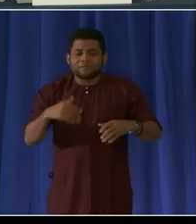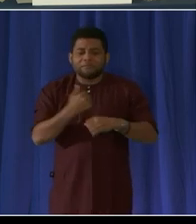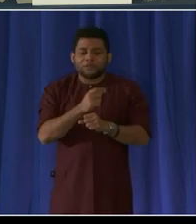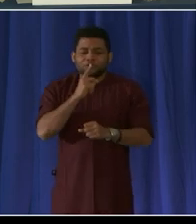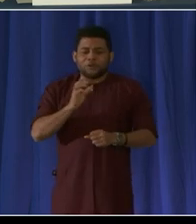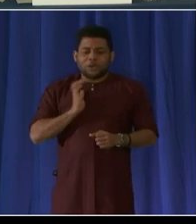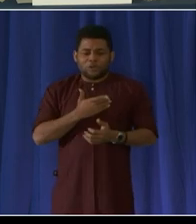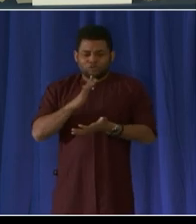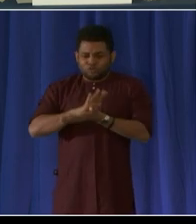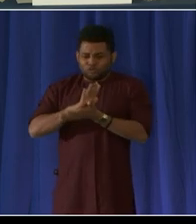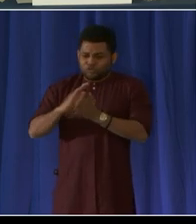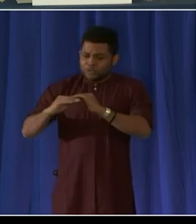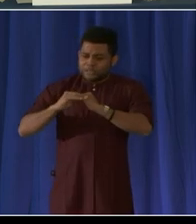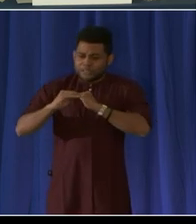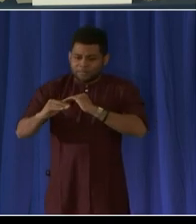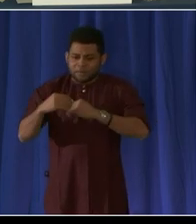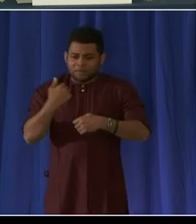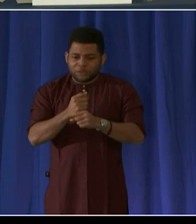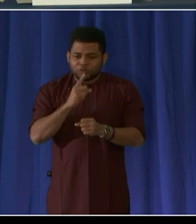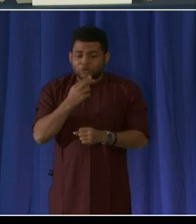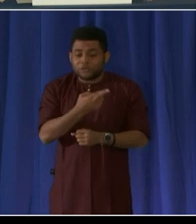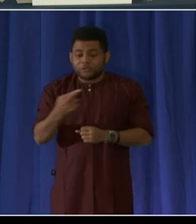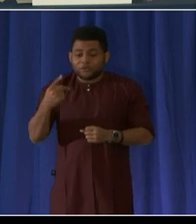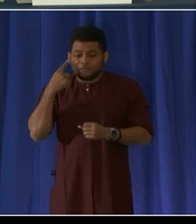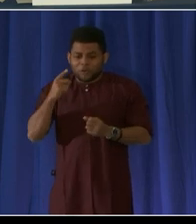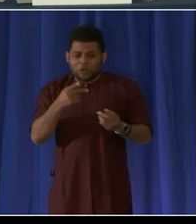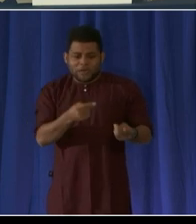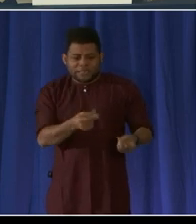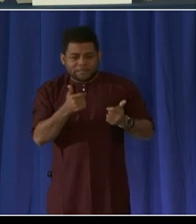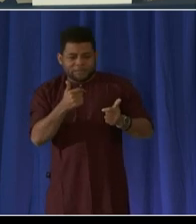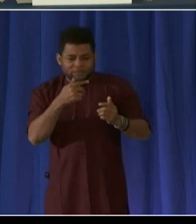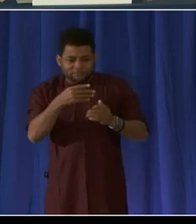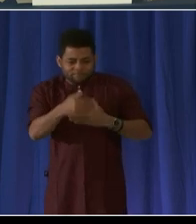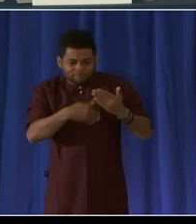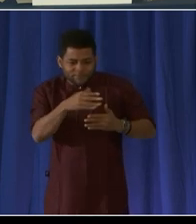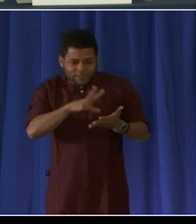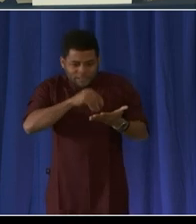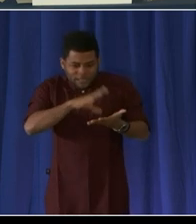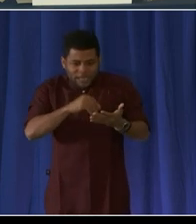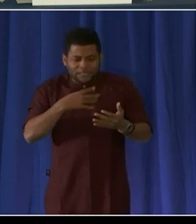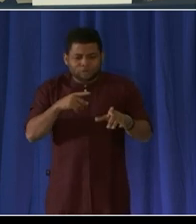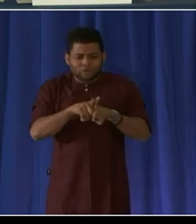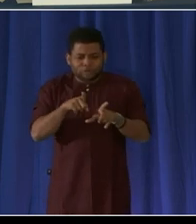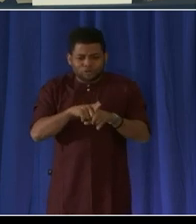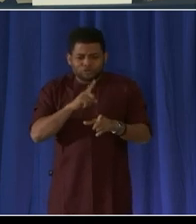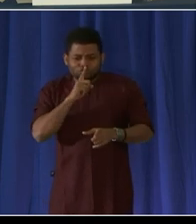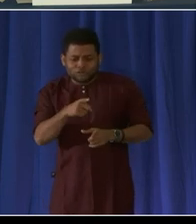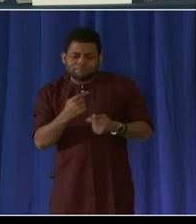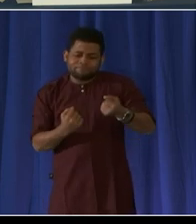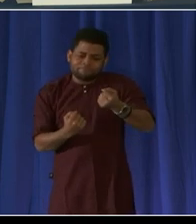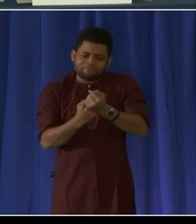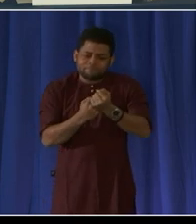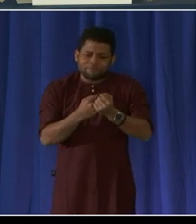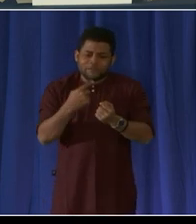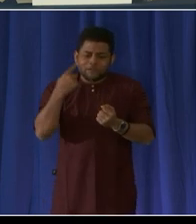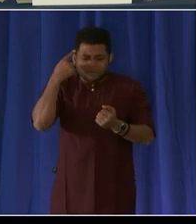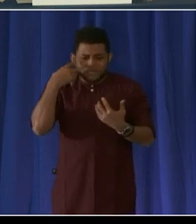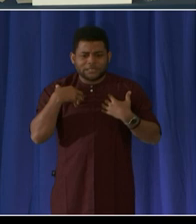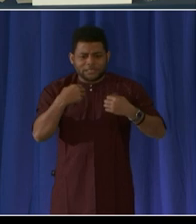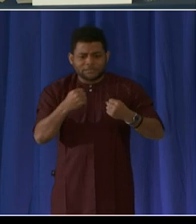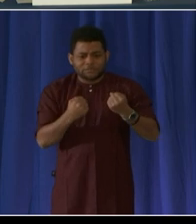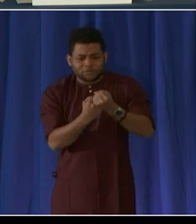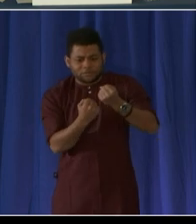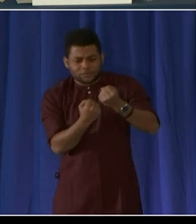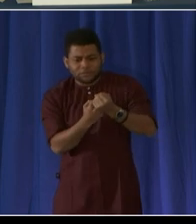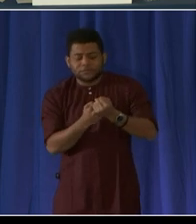are stable and ensuring that we have resources for acceleration and also continue to double down on mental health supports.